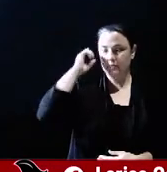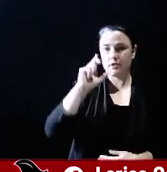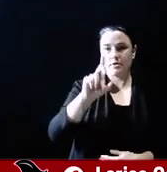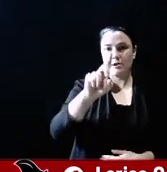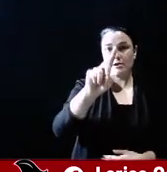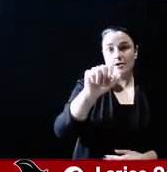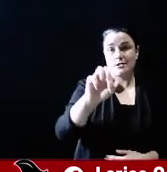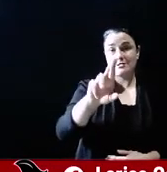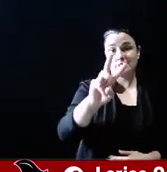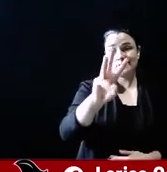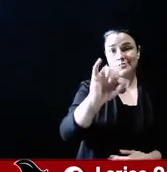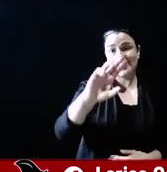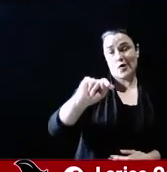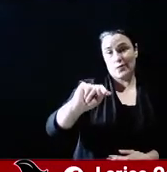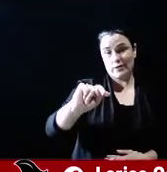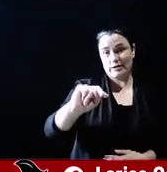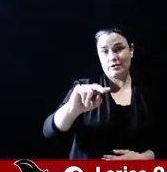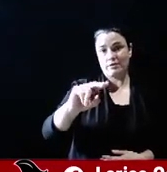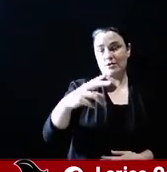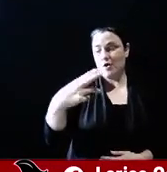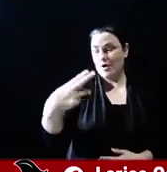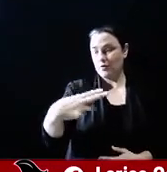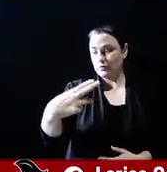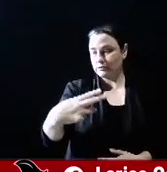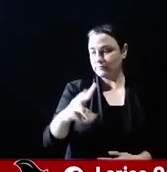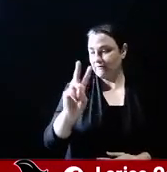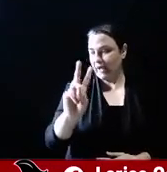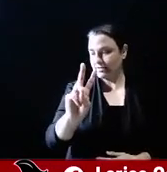Darwin Josue Velasquez Alvarez.